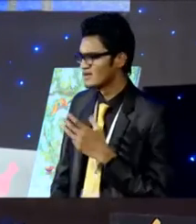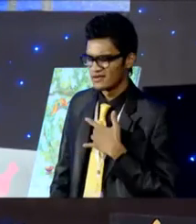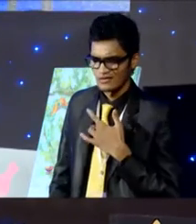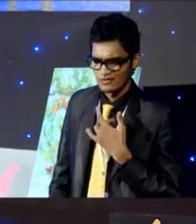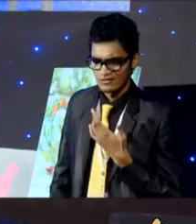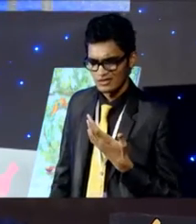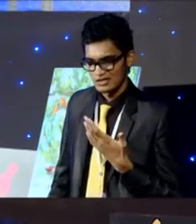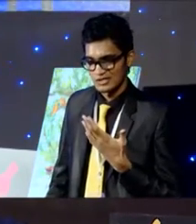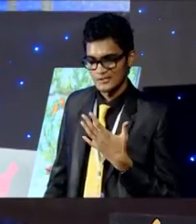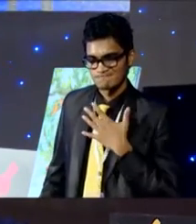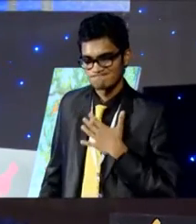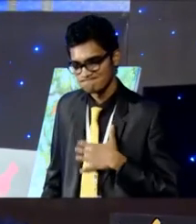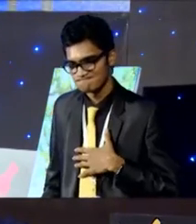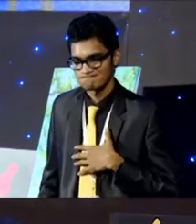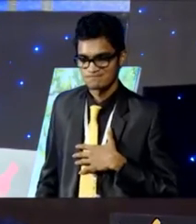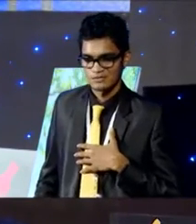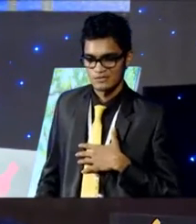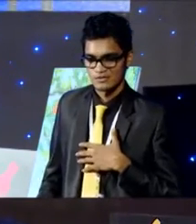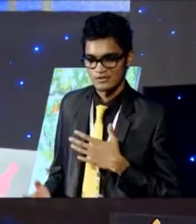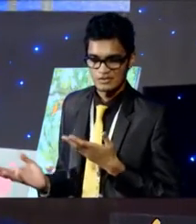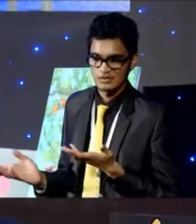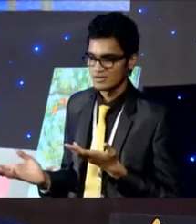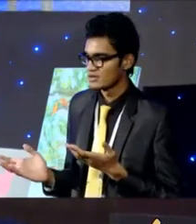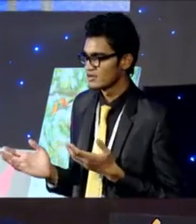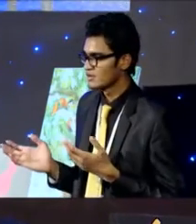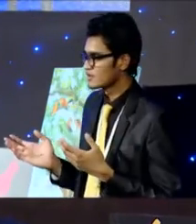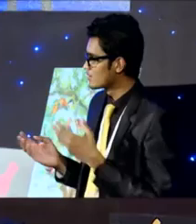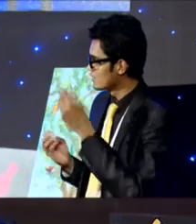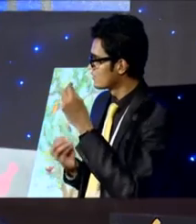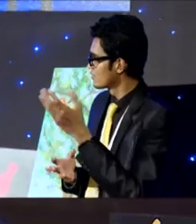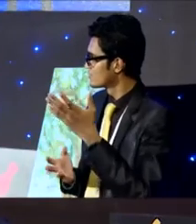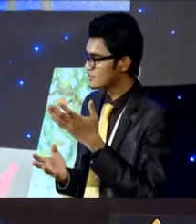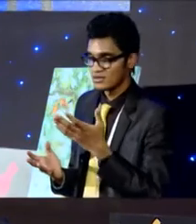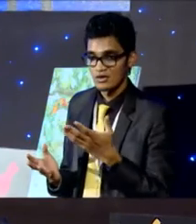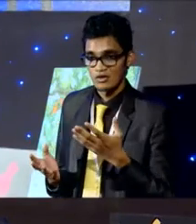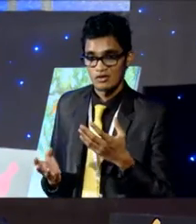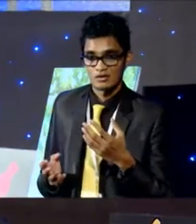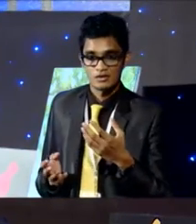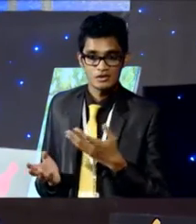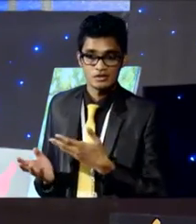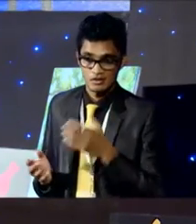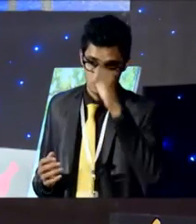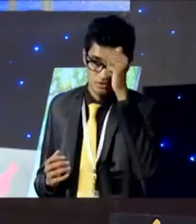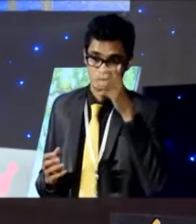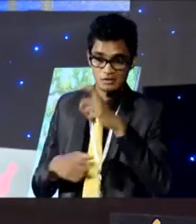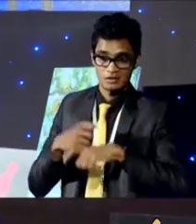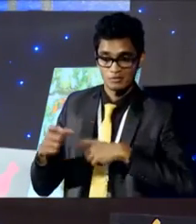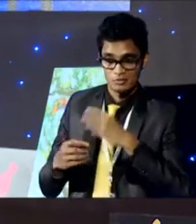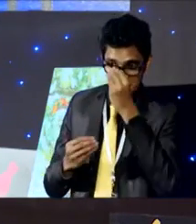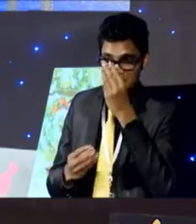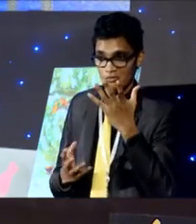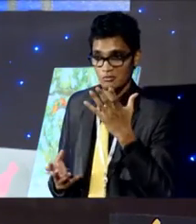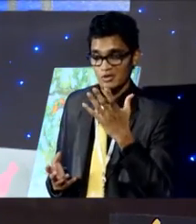internally discomfort in hiring people with disability. And mind you, this is the top 500 Fortune companies in India, which is actually stating